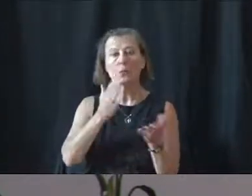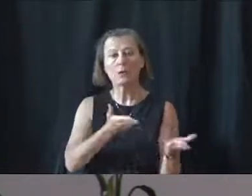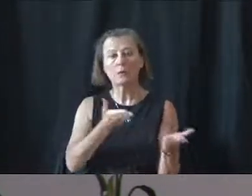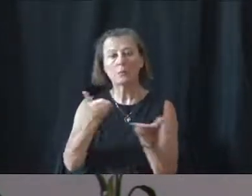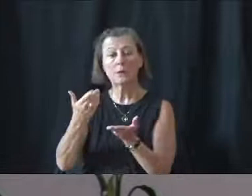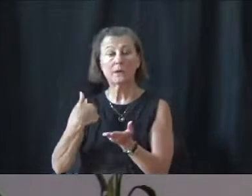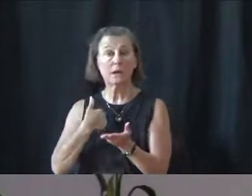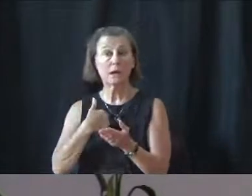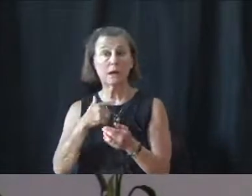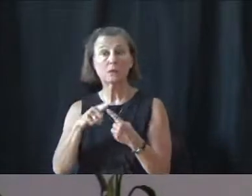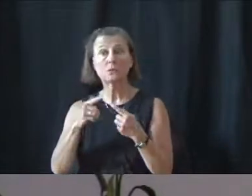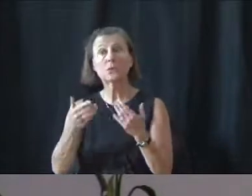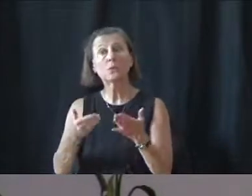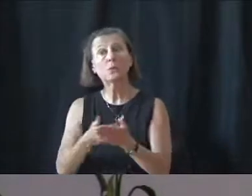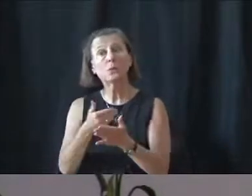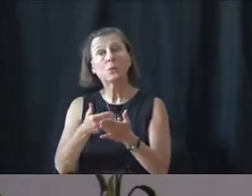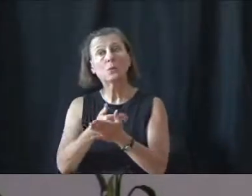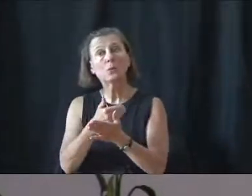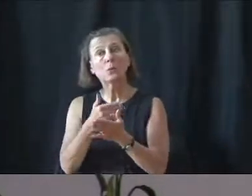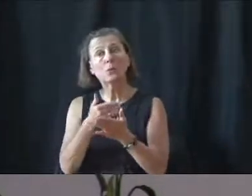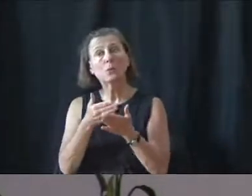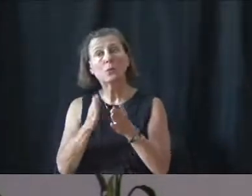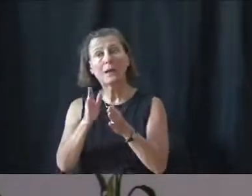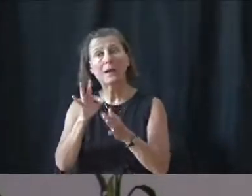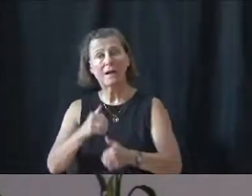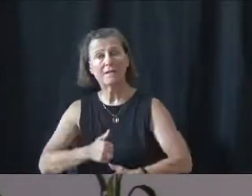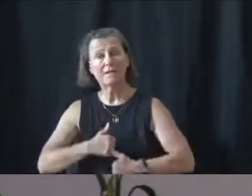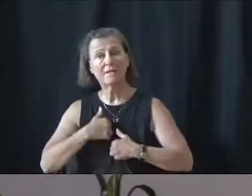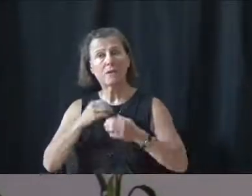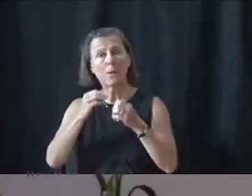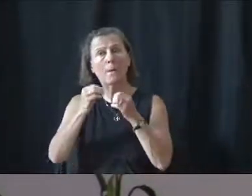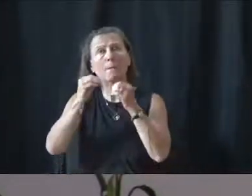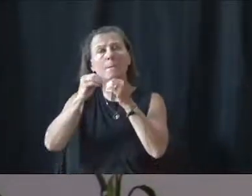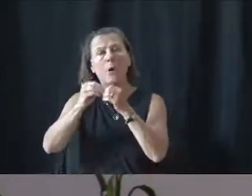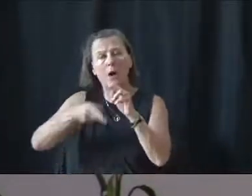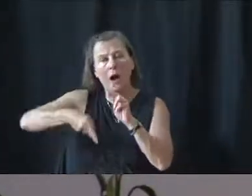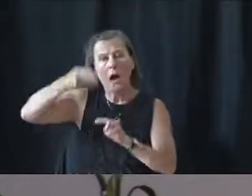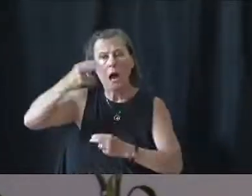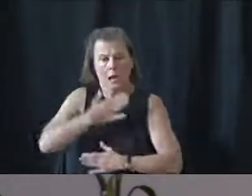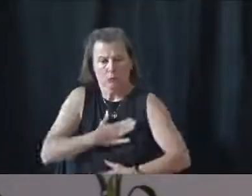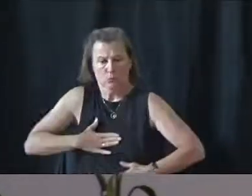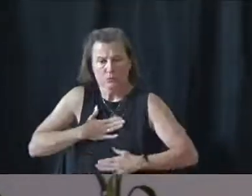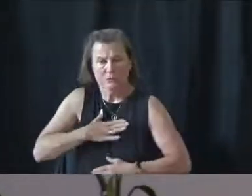living, a heightened sense of appreciation and urgency.